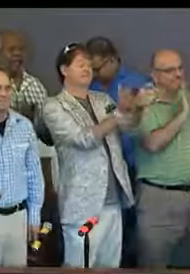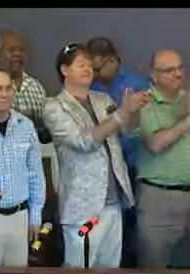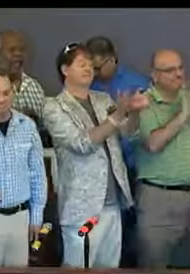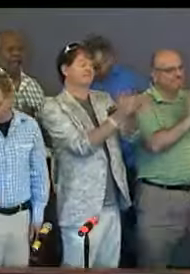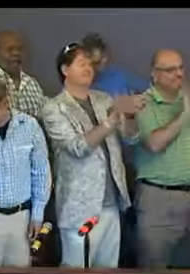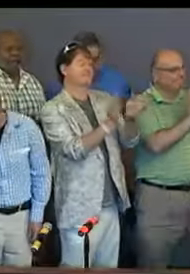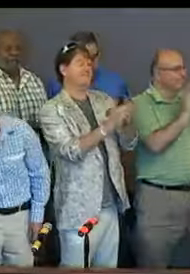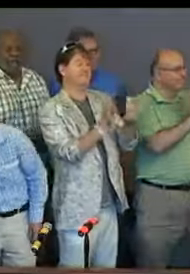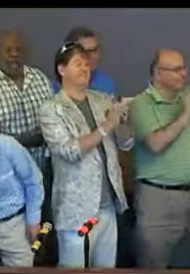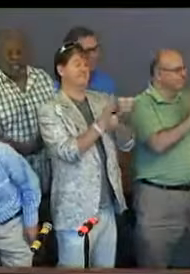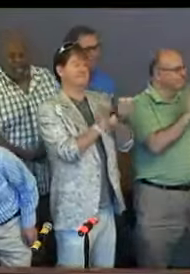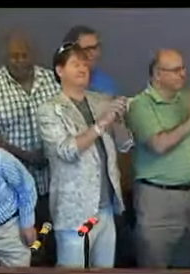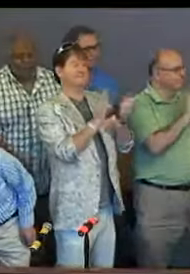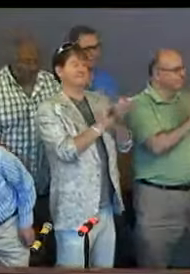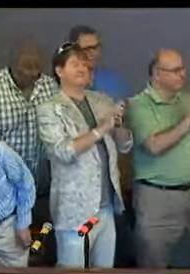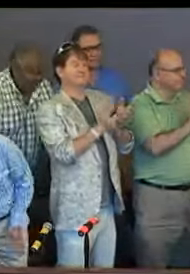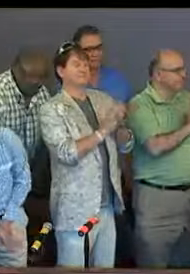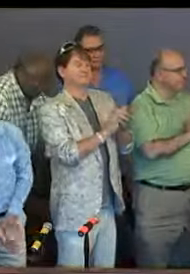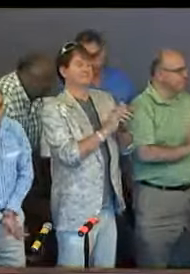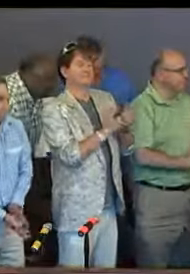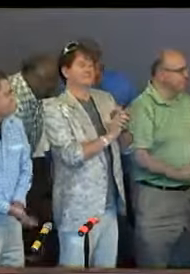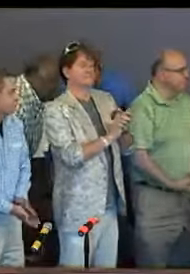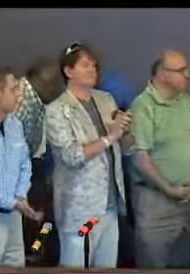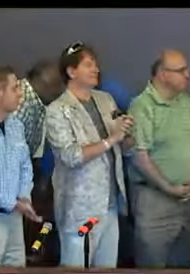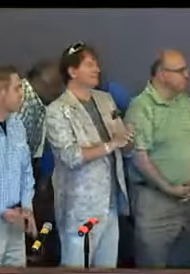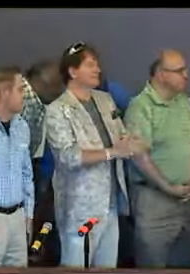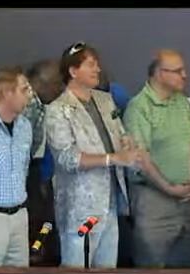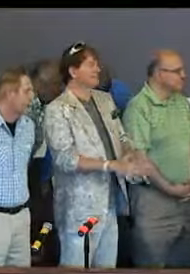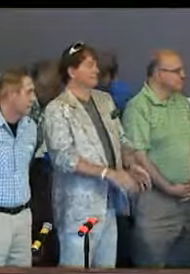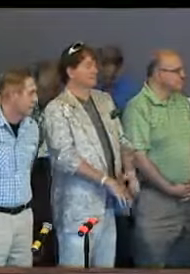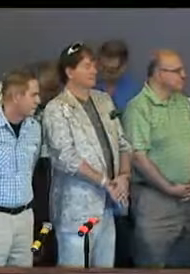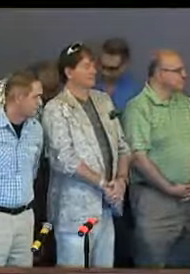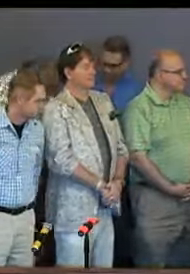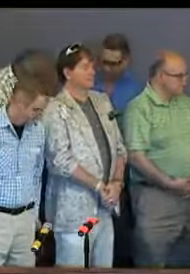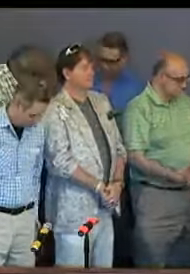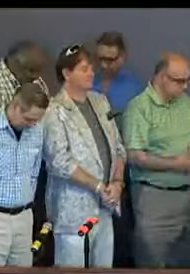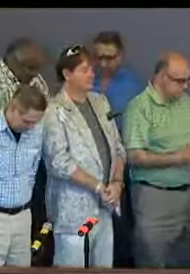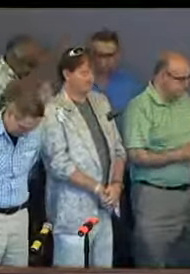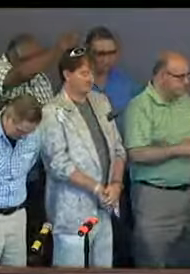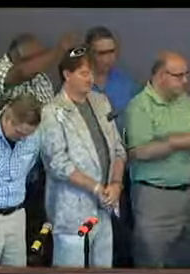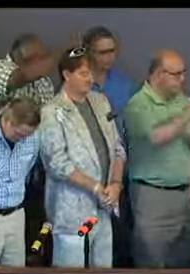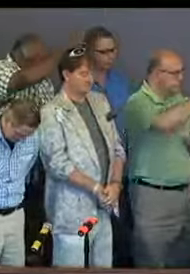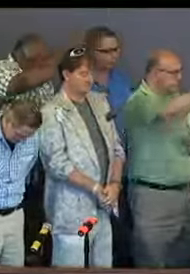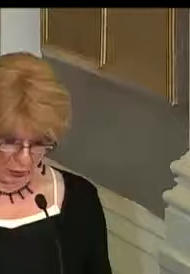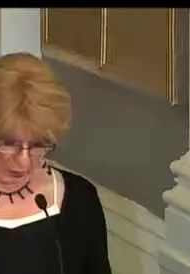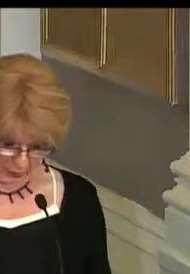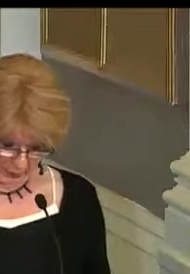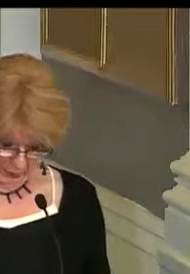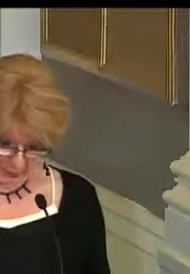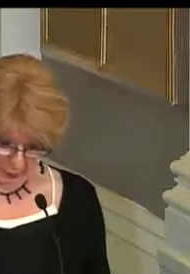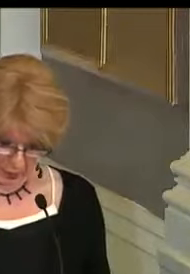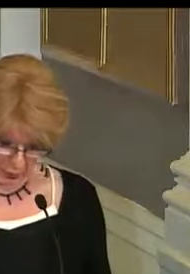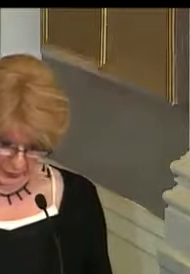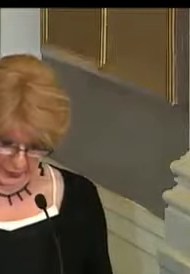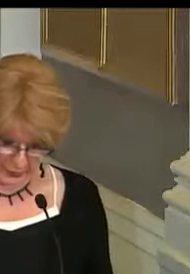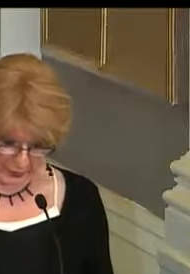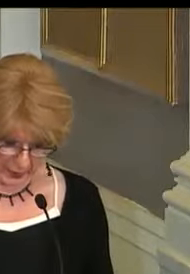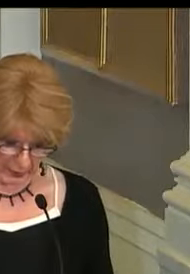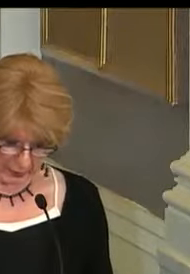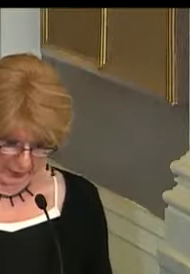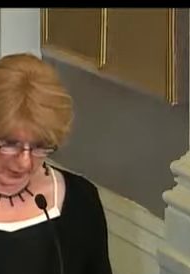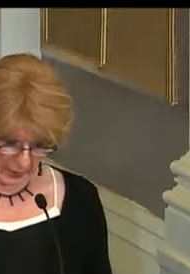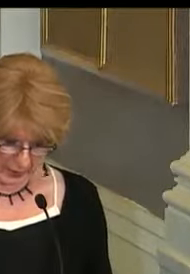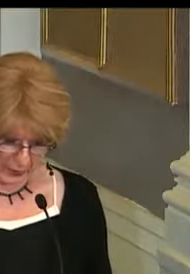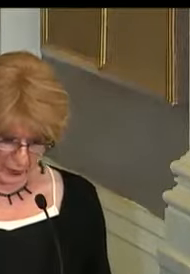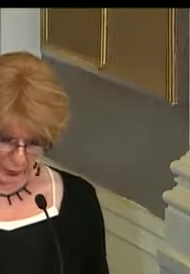Pray with me. Dear loving God, we are all in this